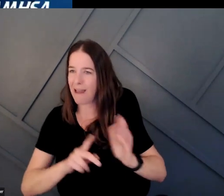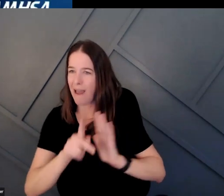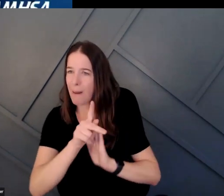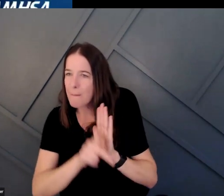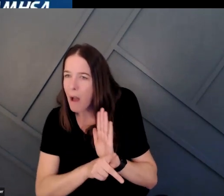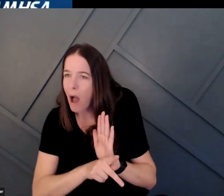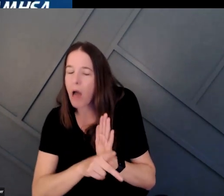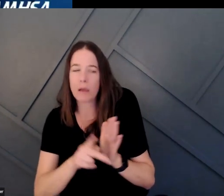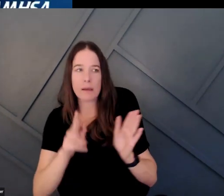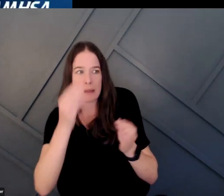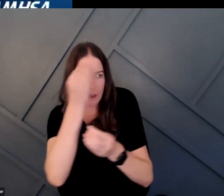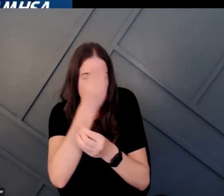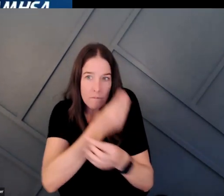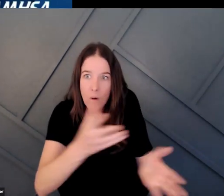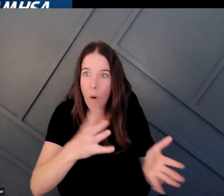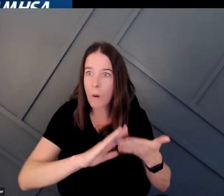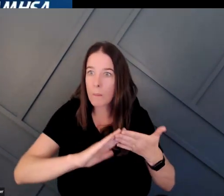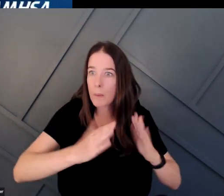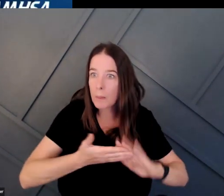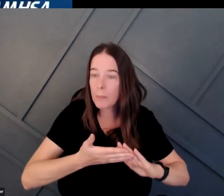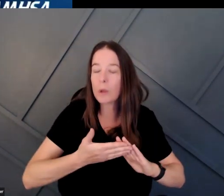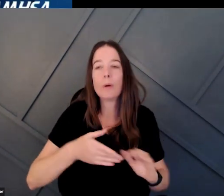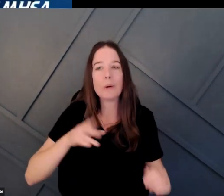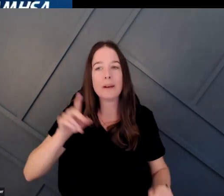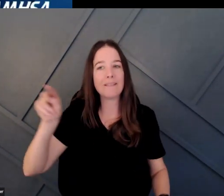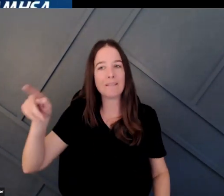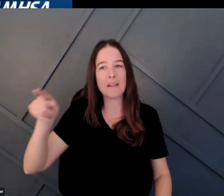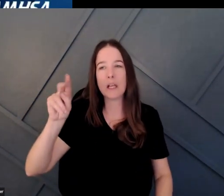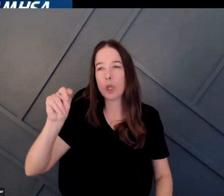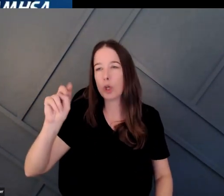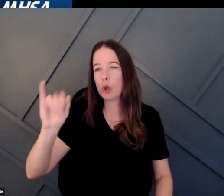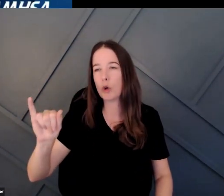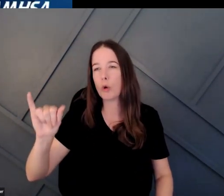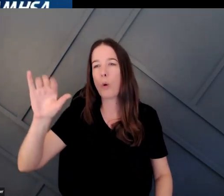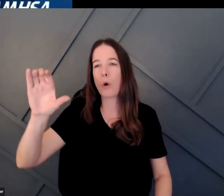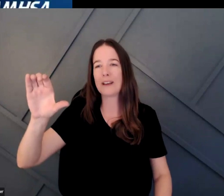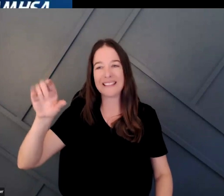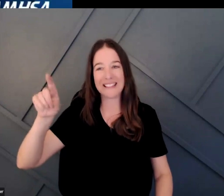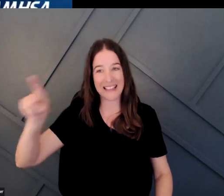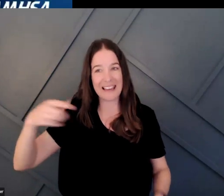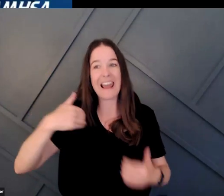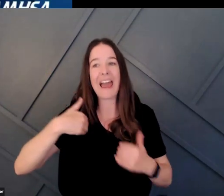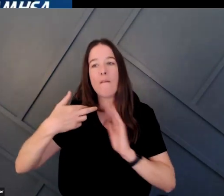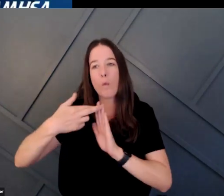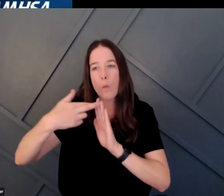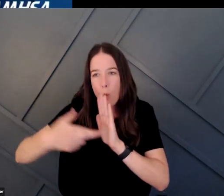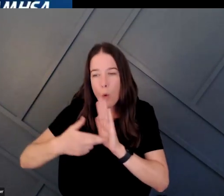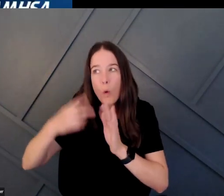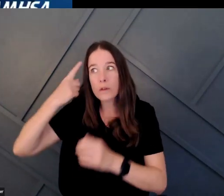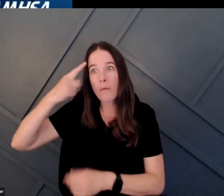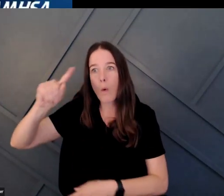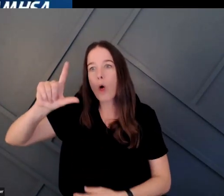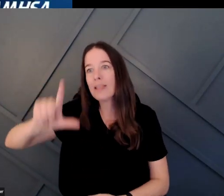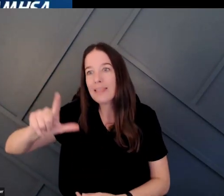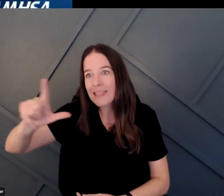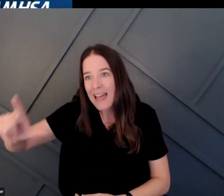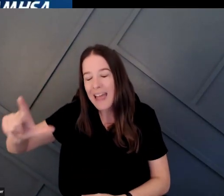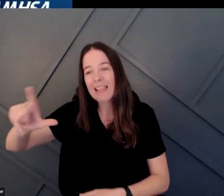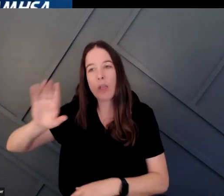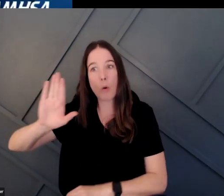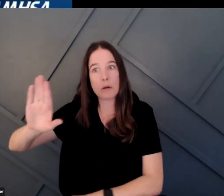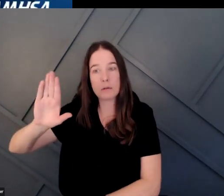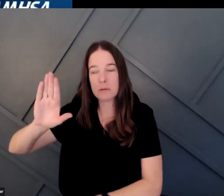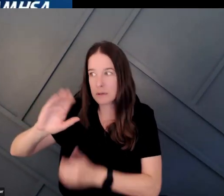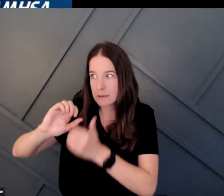New York City has looked at landlords and what they allow or do not allow in terms of air conditioning temperatures and so on. And